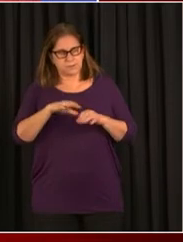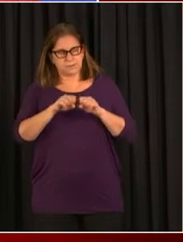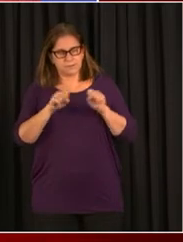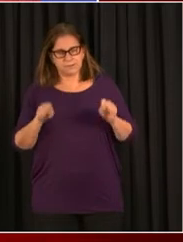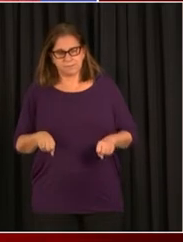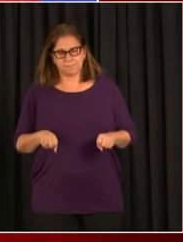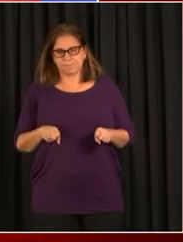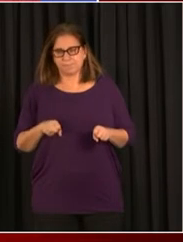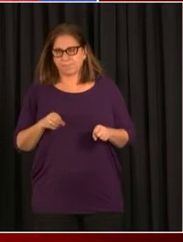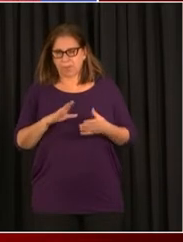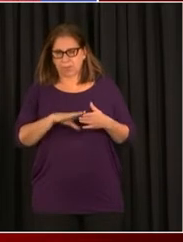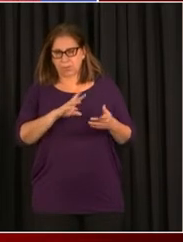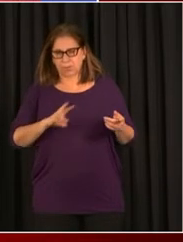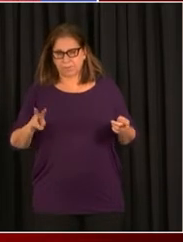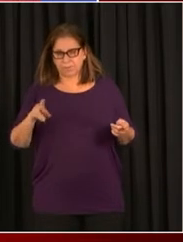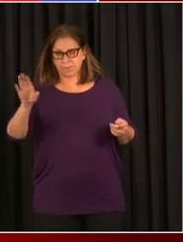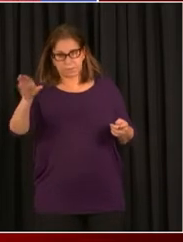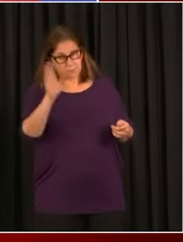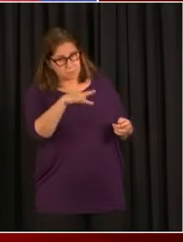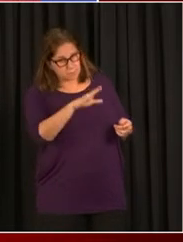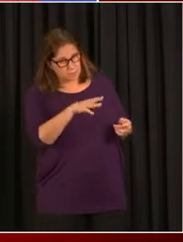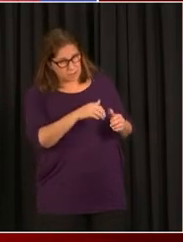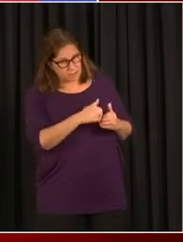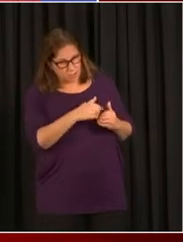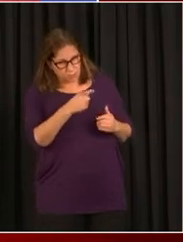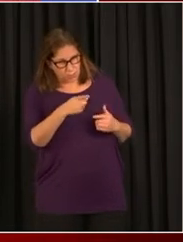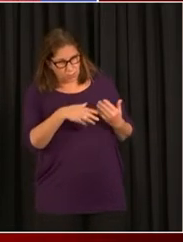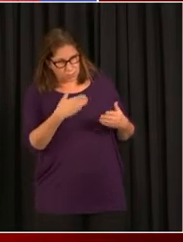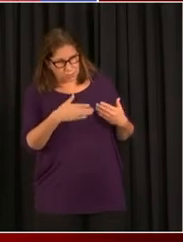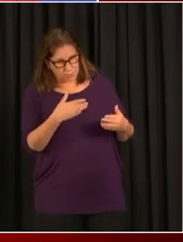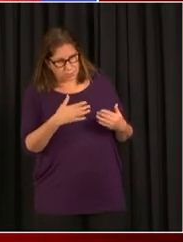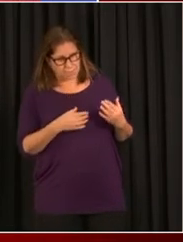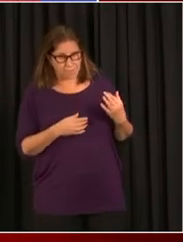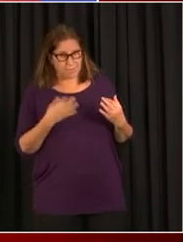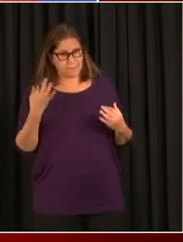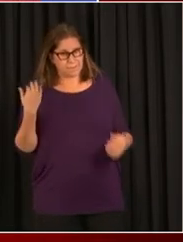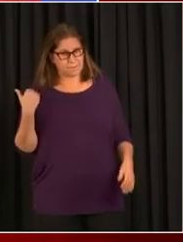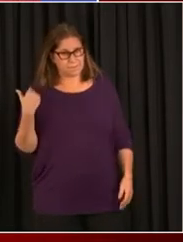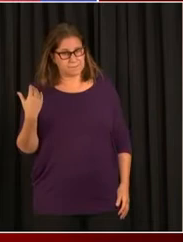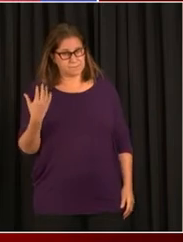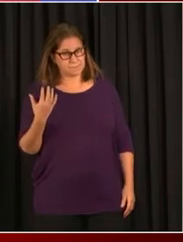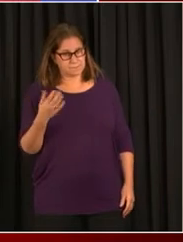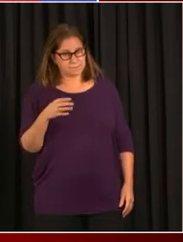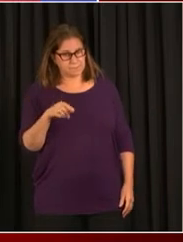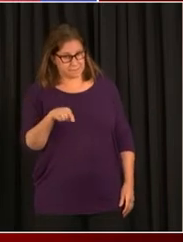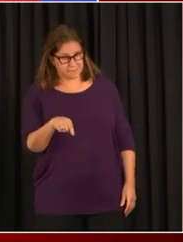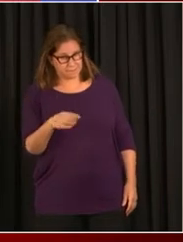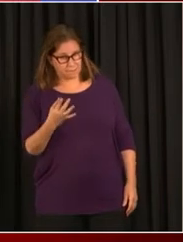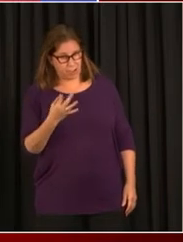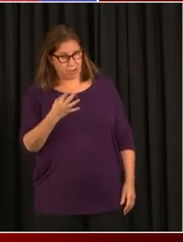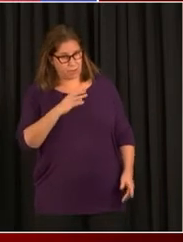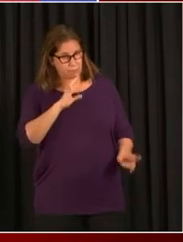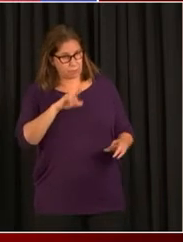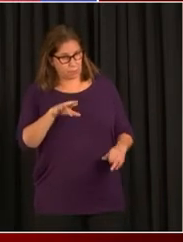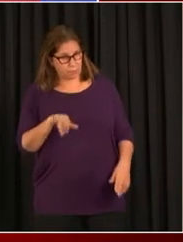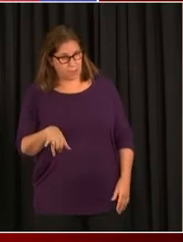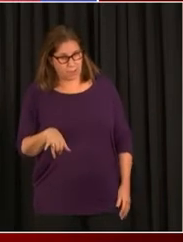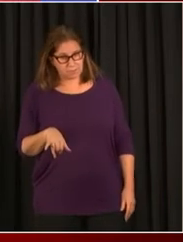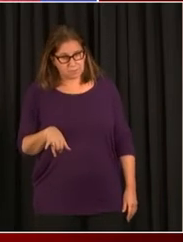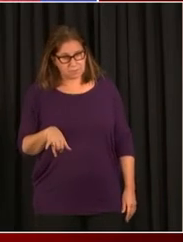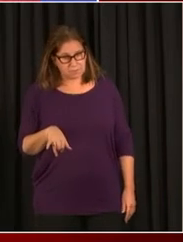And Proceeding as far as you're concerned. We had on Friday, we were reporting about the council